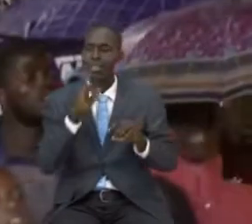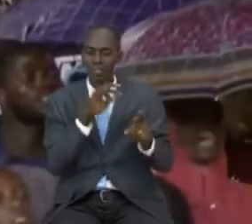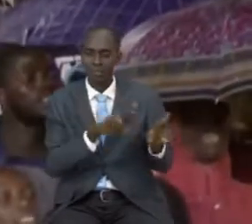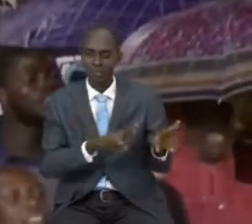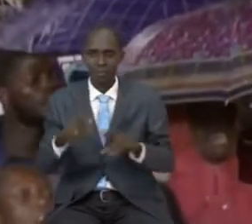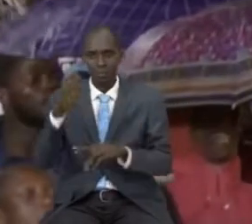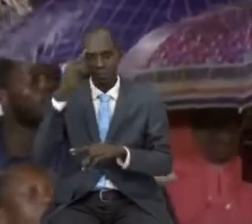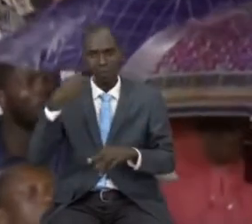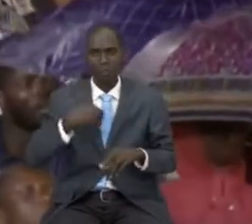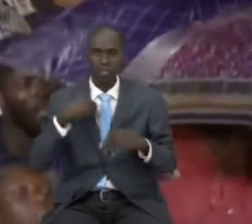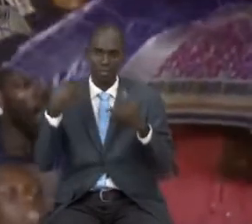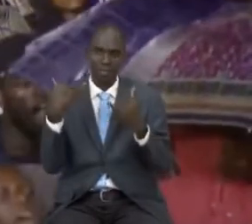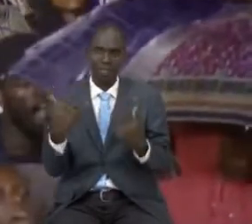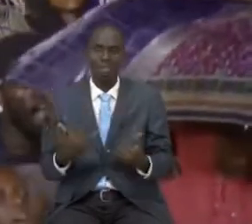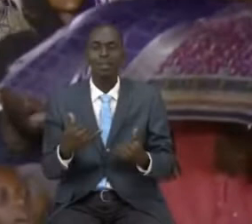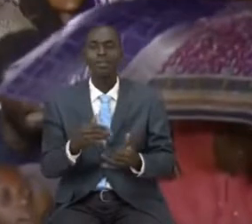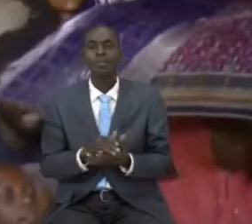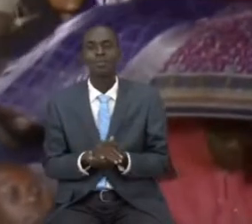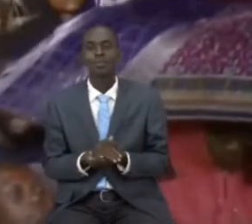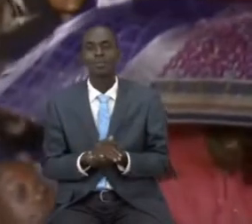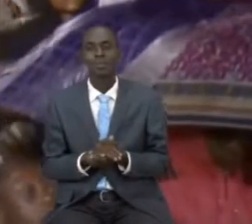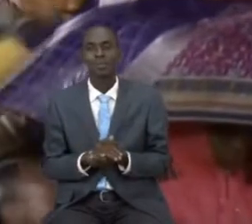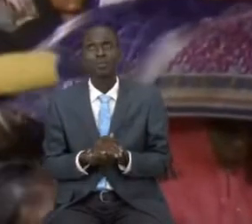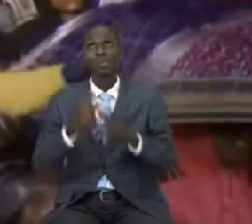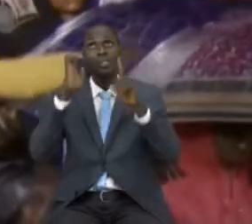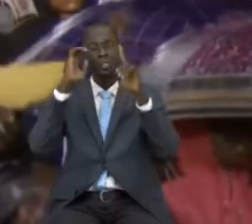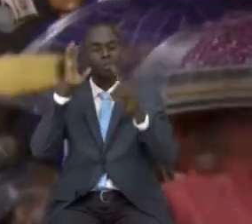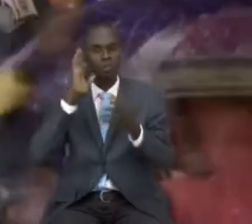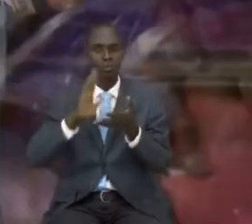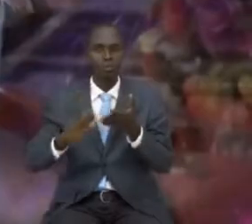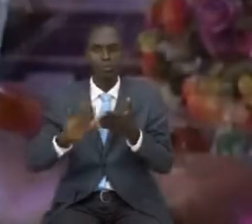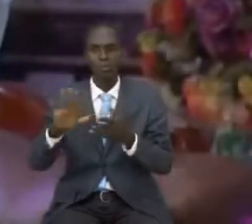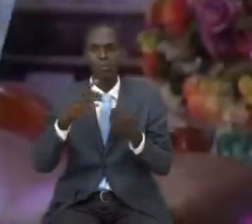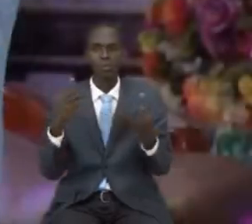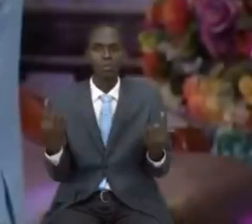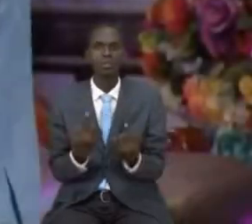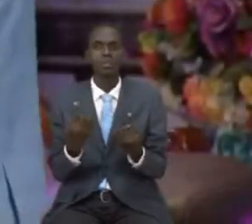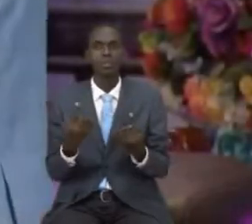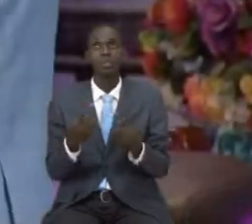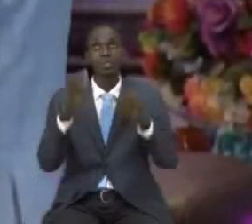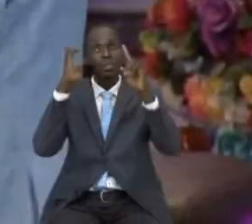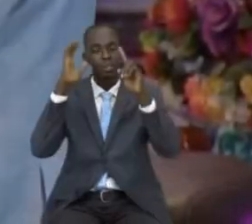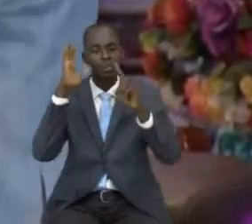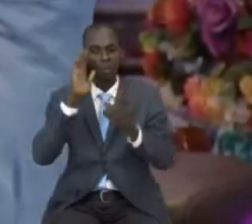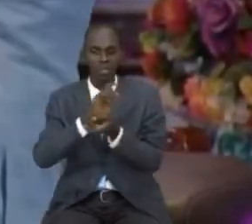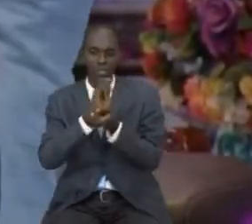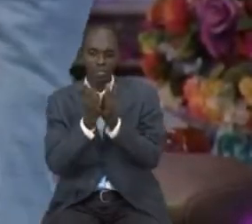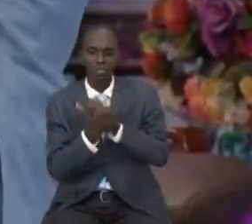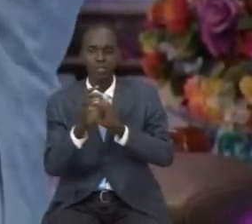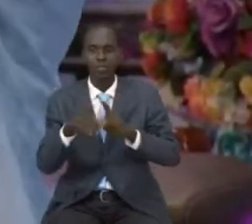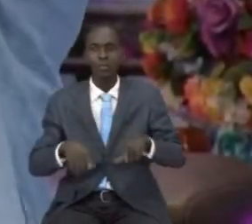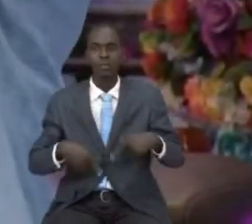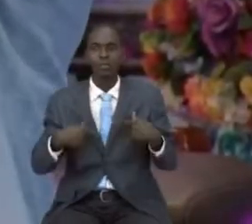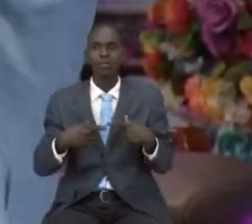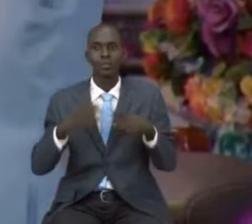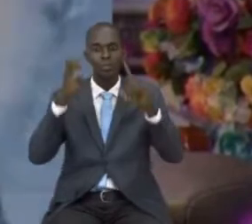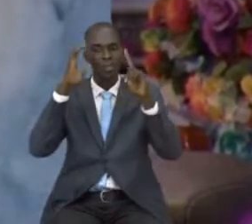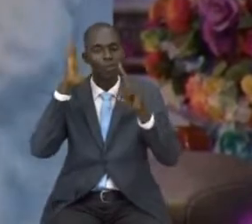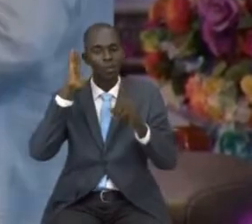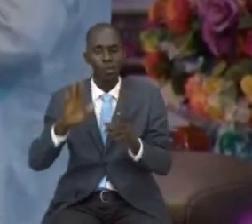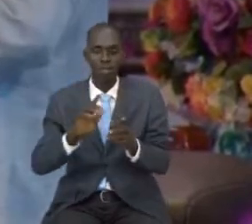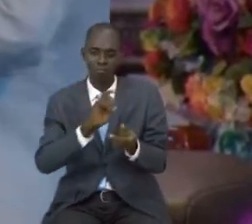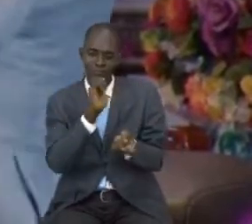now. It will forgive your sin. It will change your life. It will transform